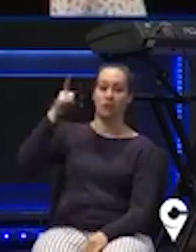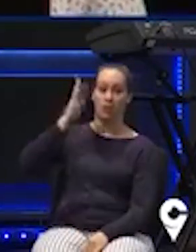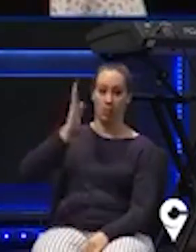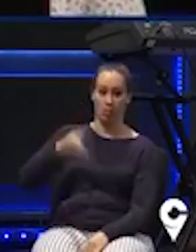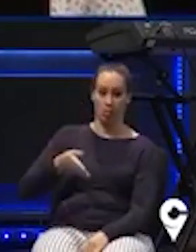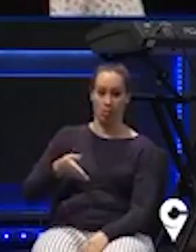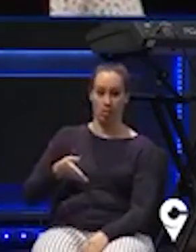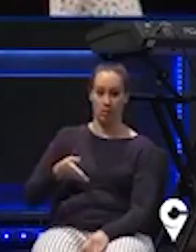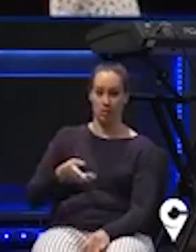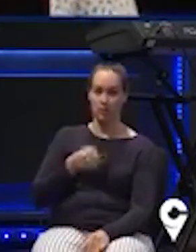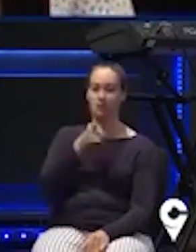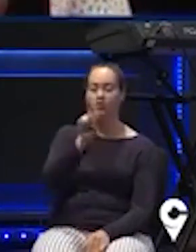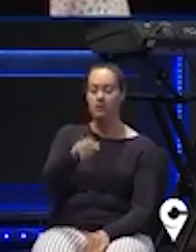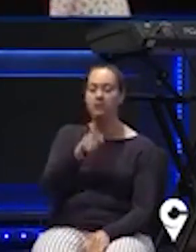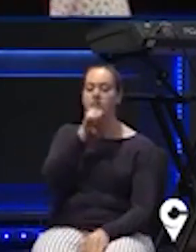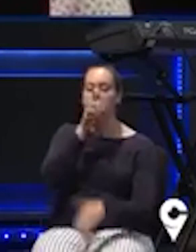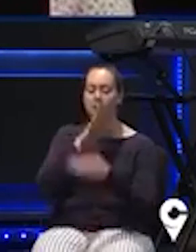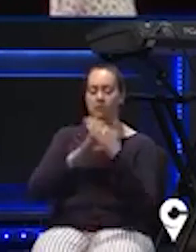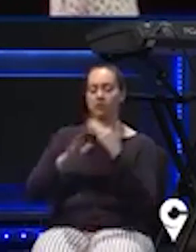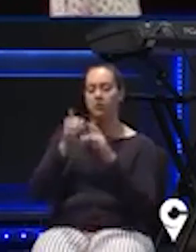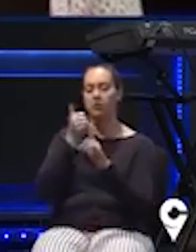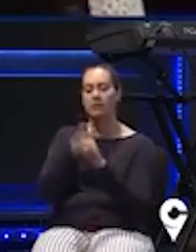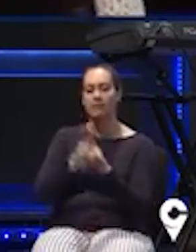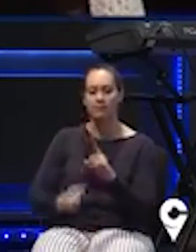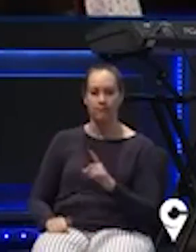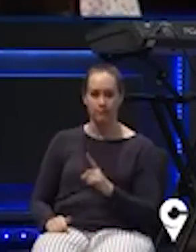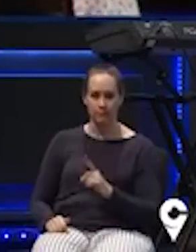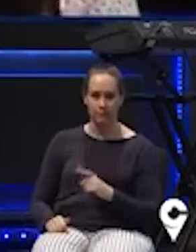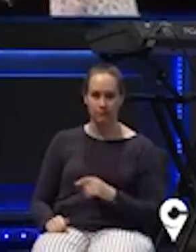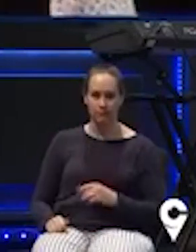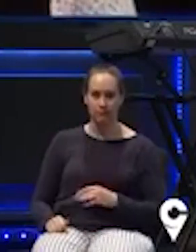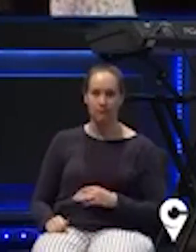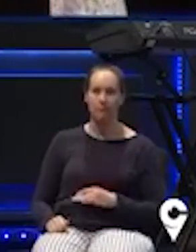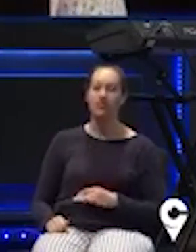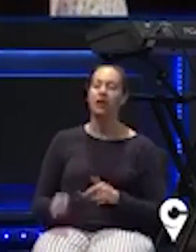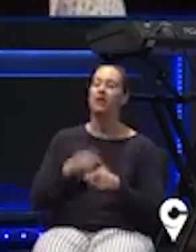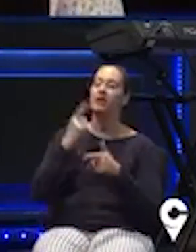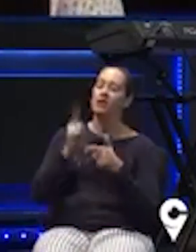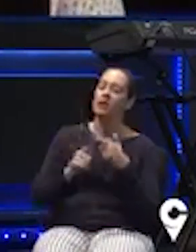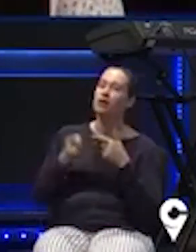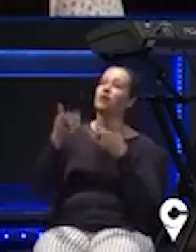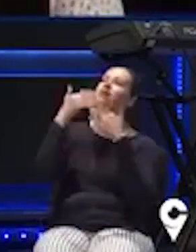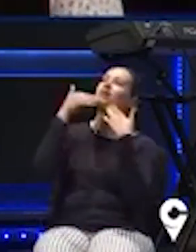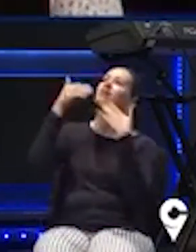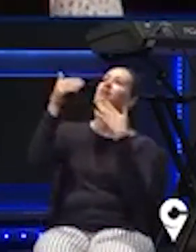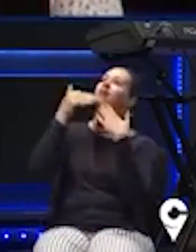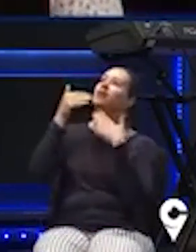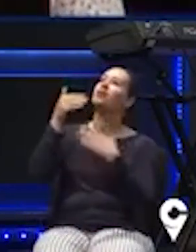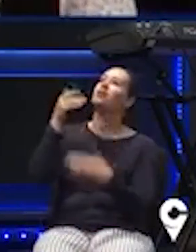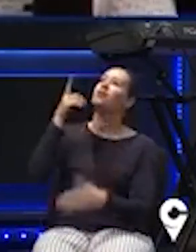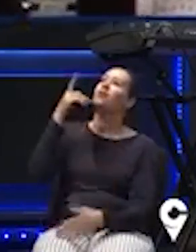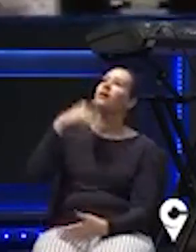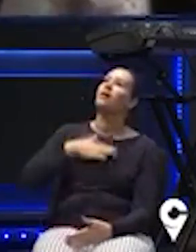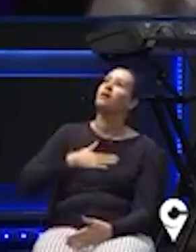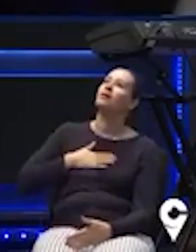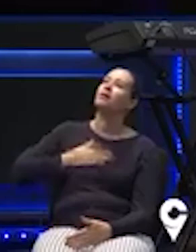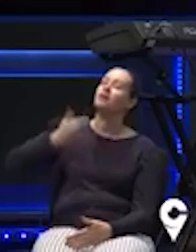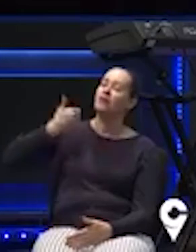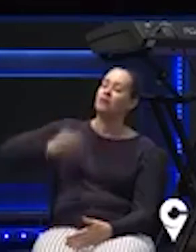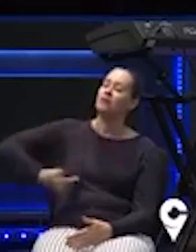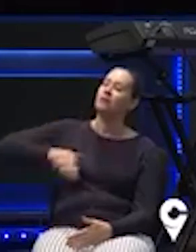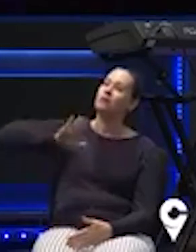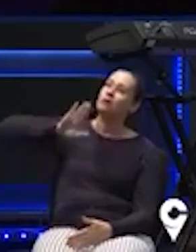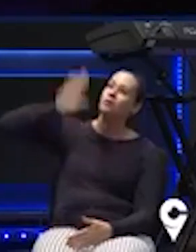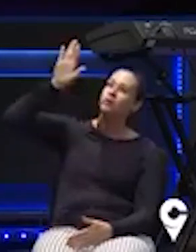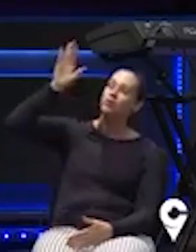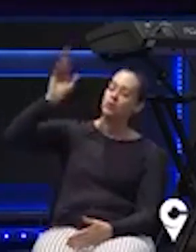Lord. And after you have humbled yourself before the Lord, you thank him that you are his child. And because I know